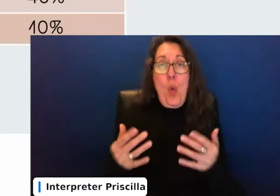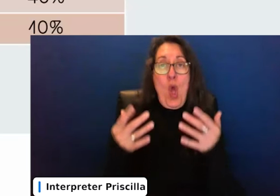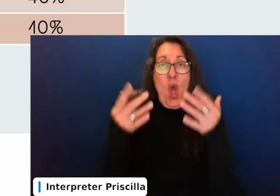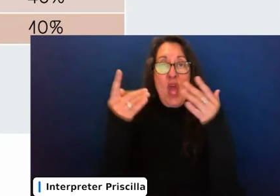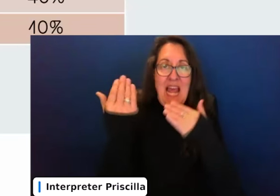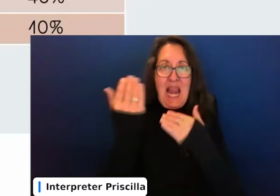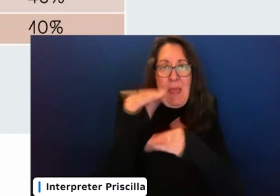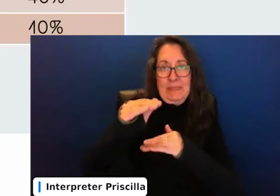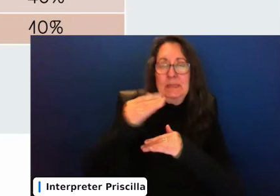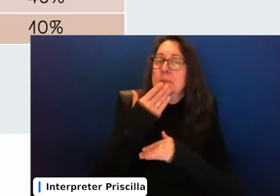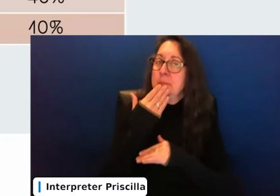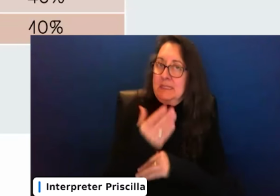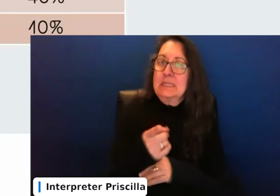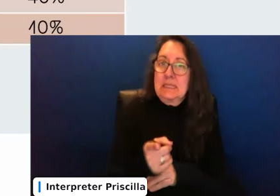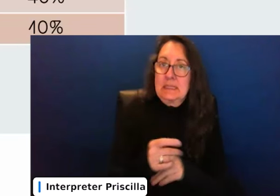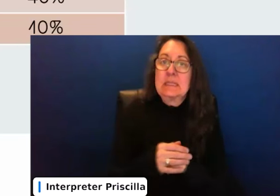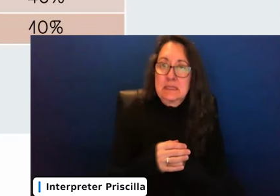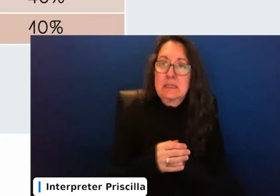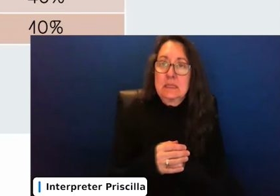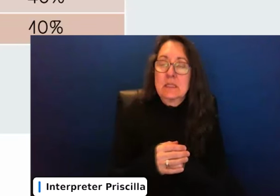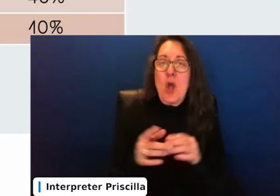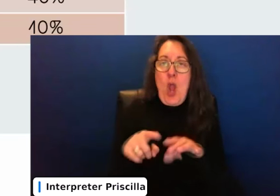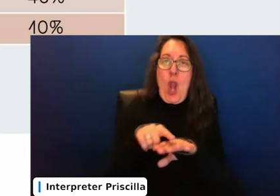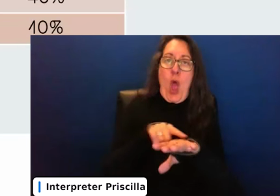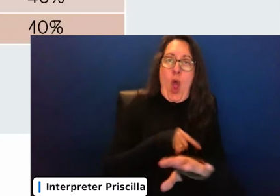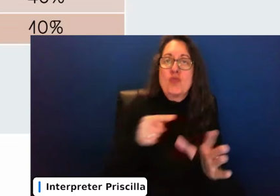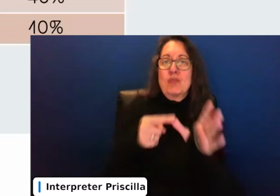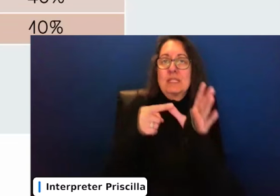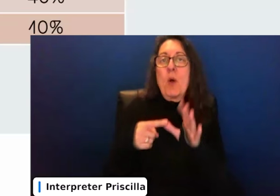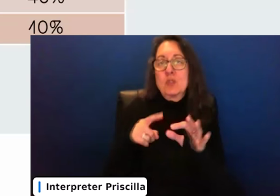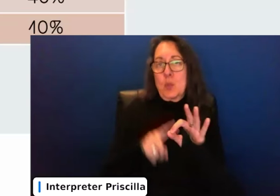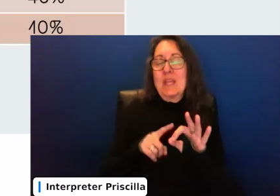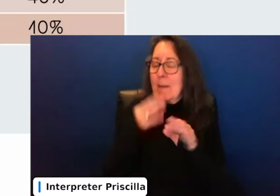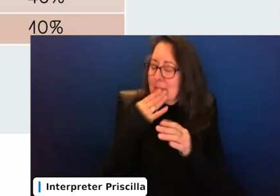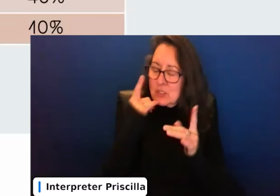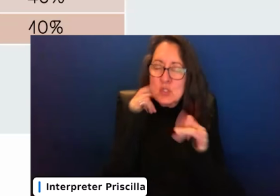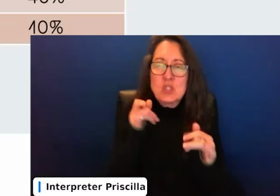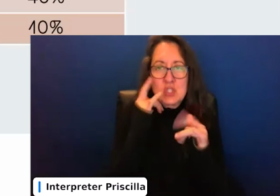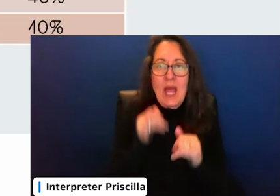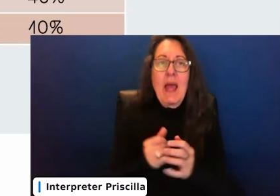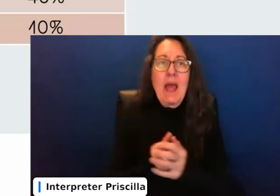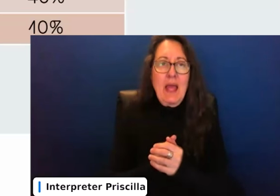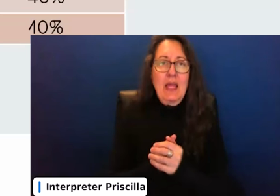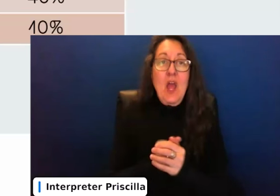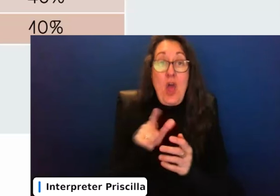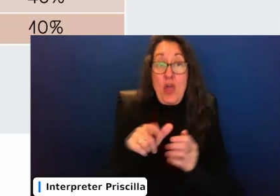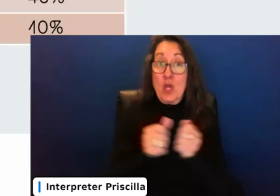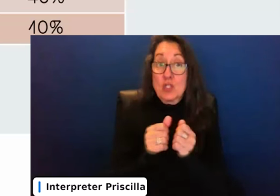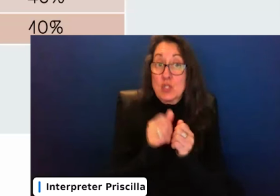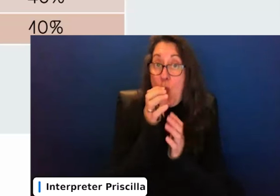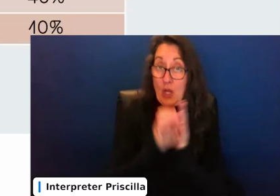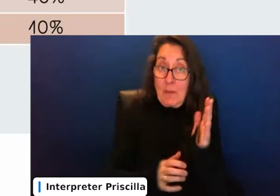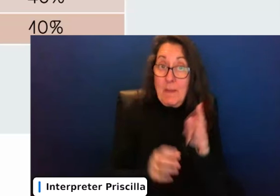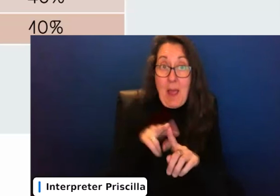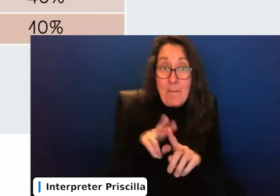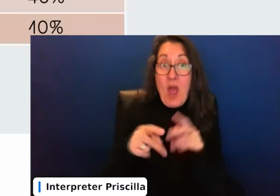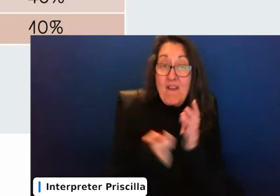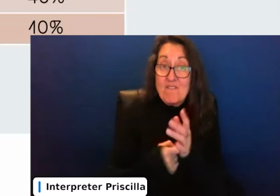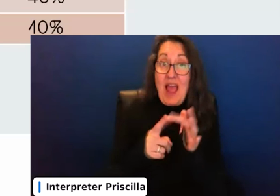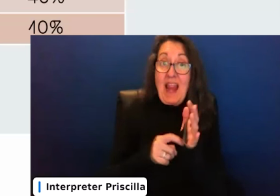for Elevate contains common things successful applicants have explored in each of these questions, so you might find this useful here.